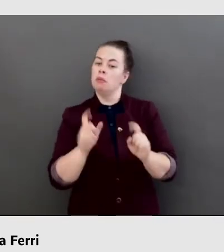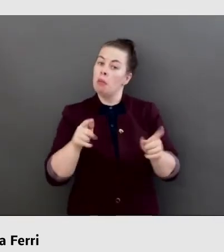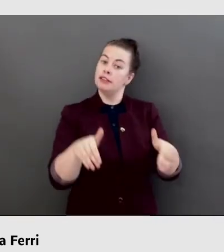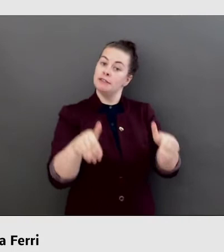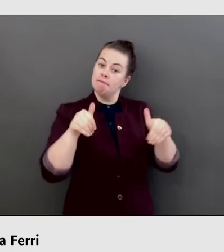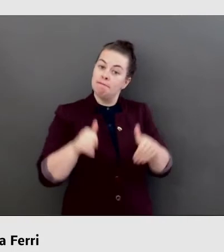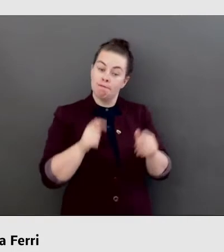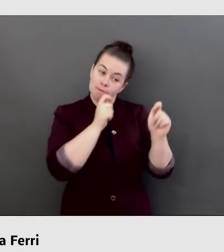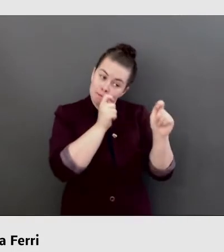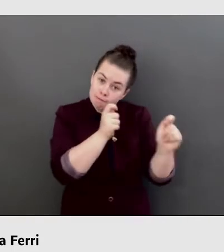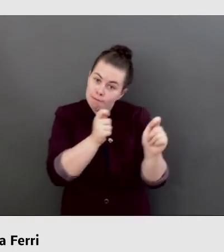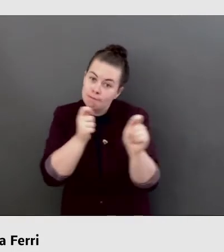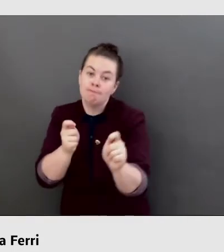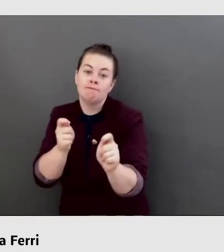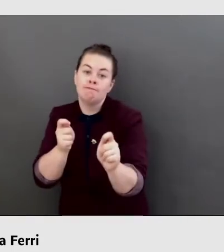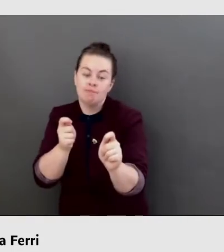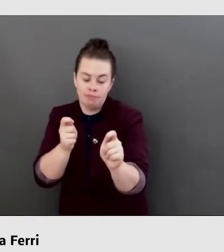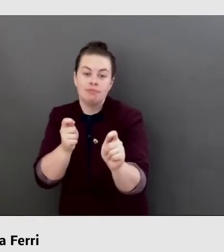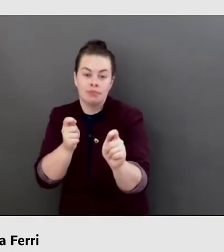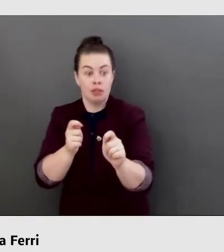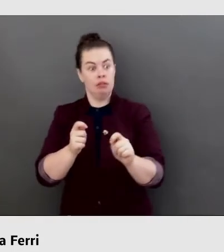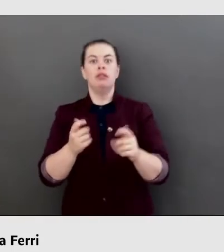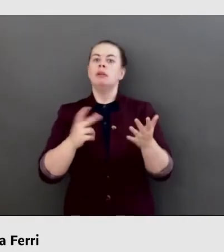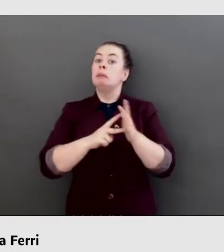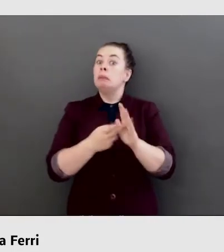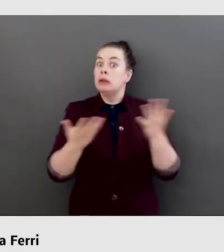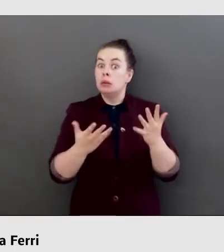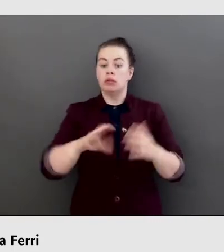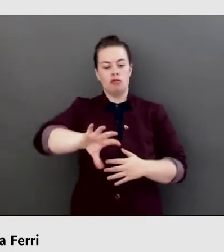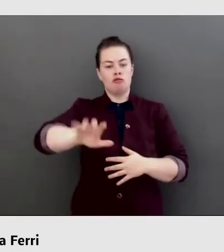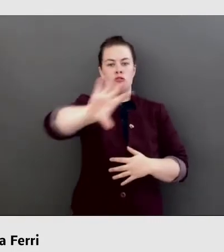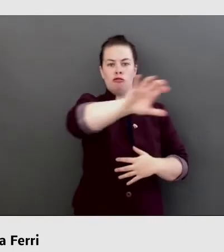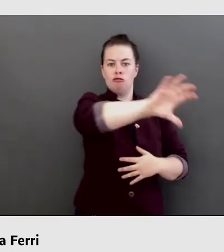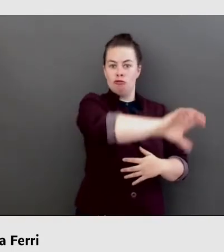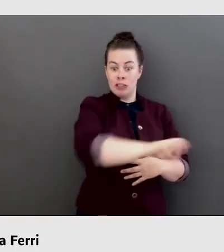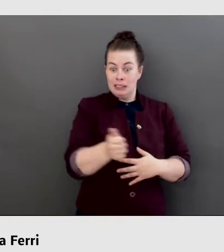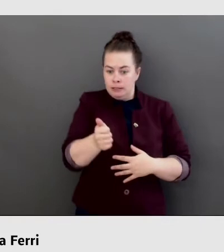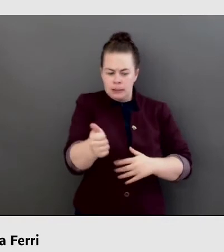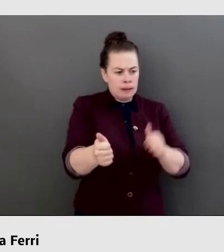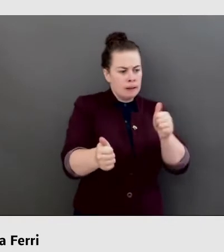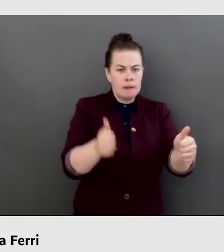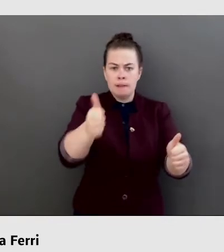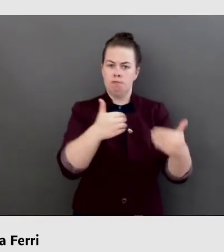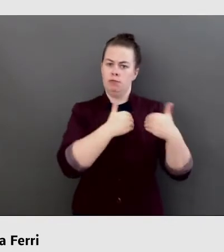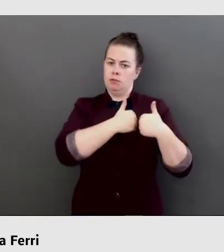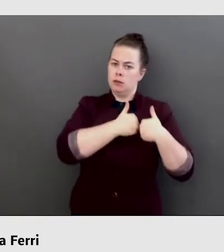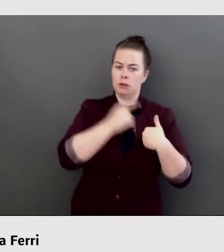the primary responsible subject for the organization and delivery of healthcare.